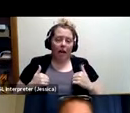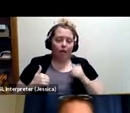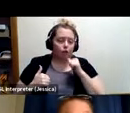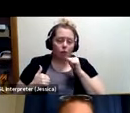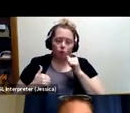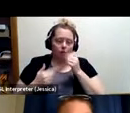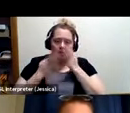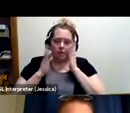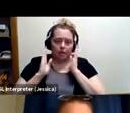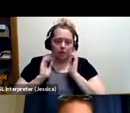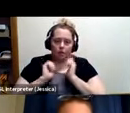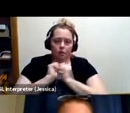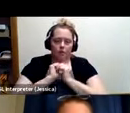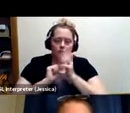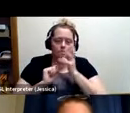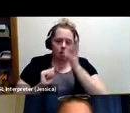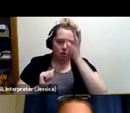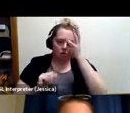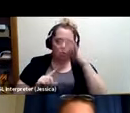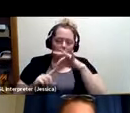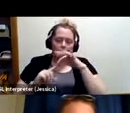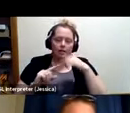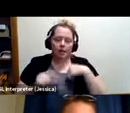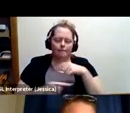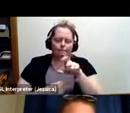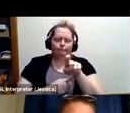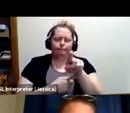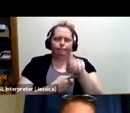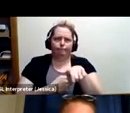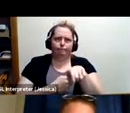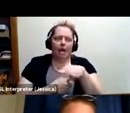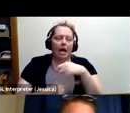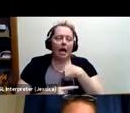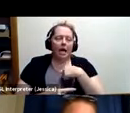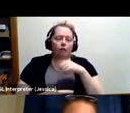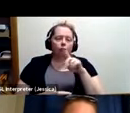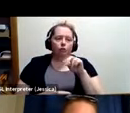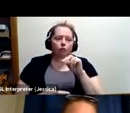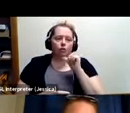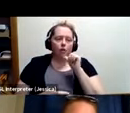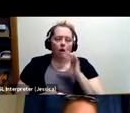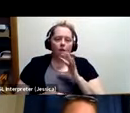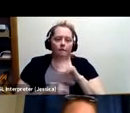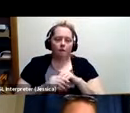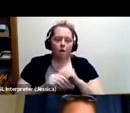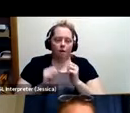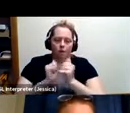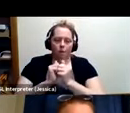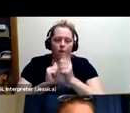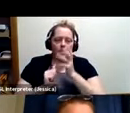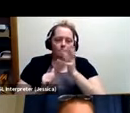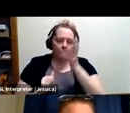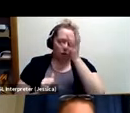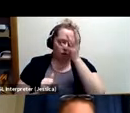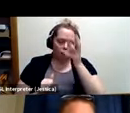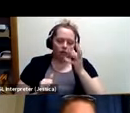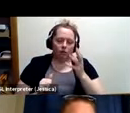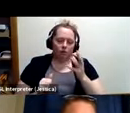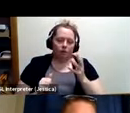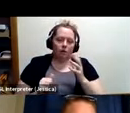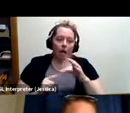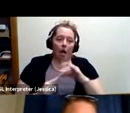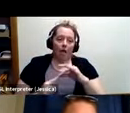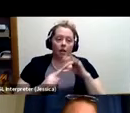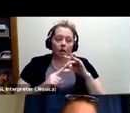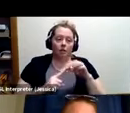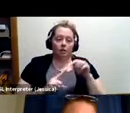I absolutely have to. I do not get involved with the young person's parents unless they want to be involved,